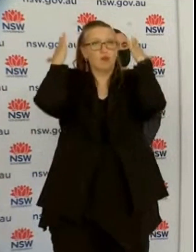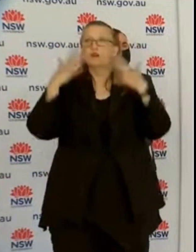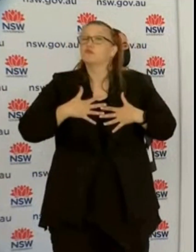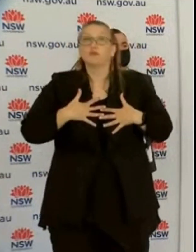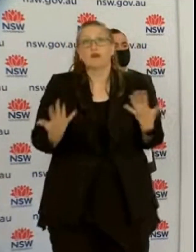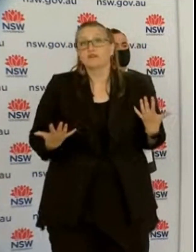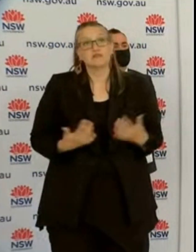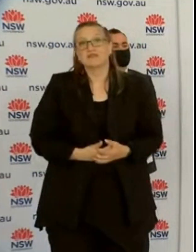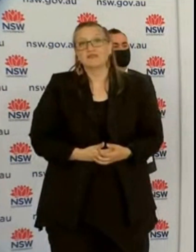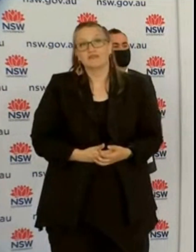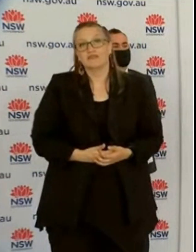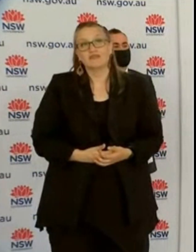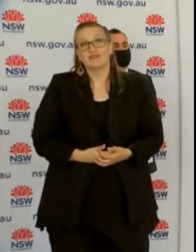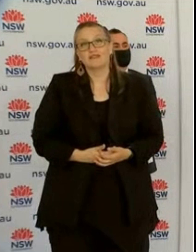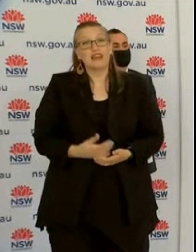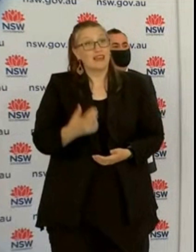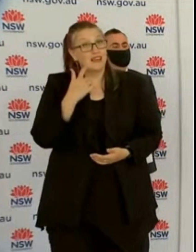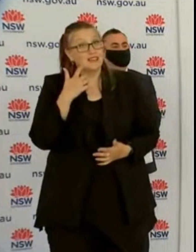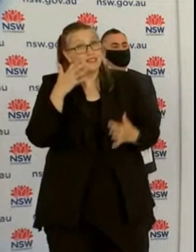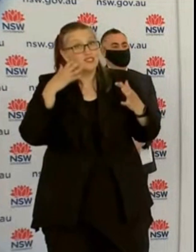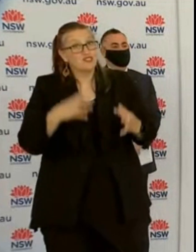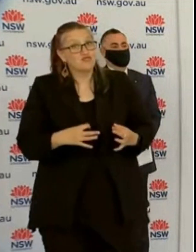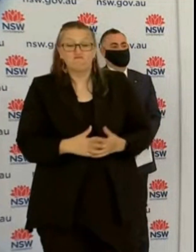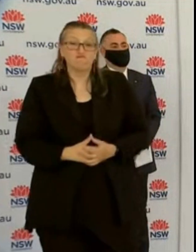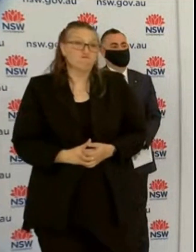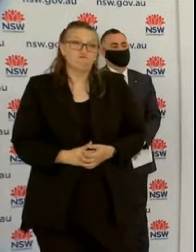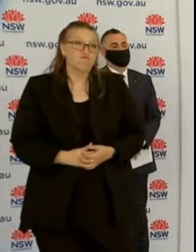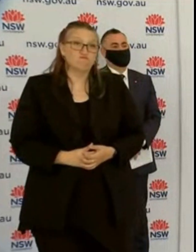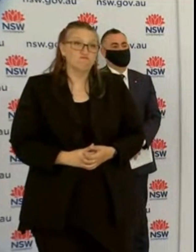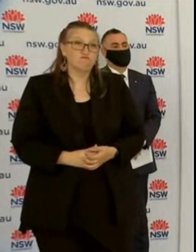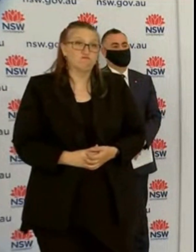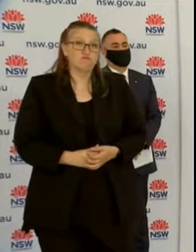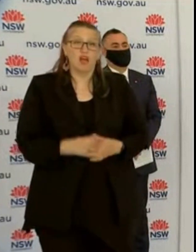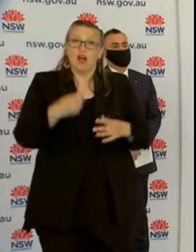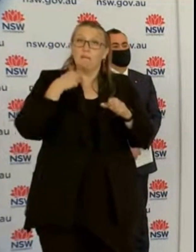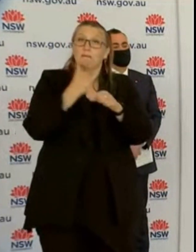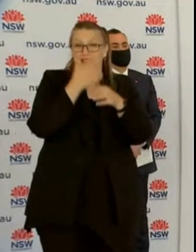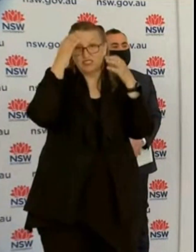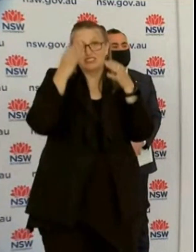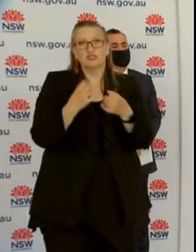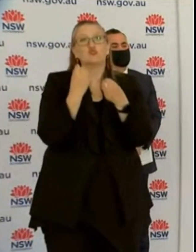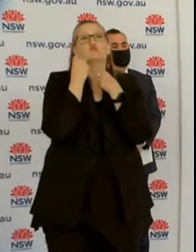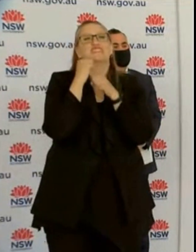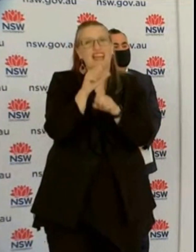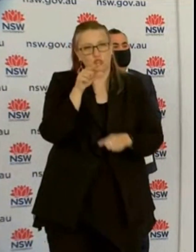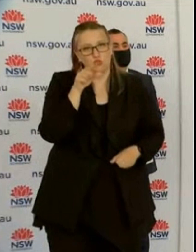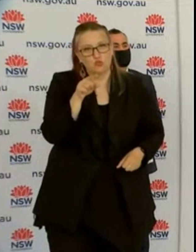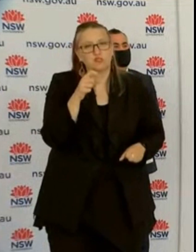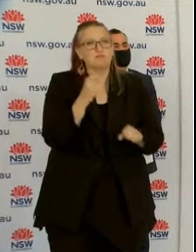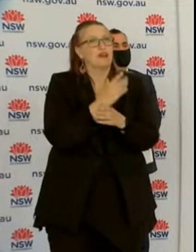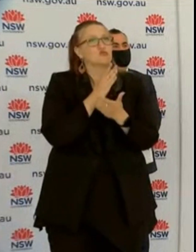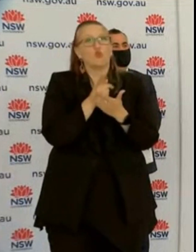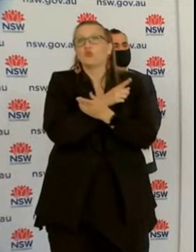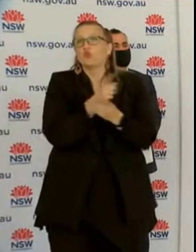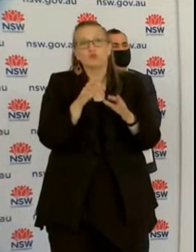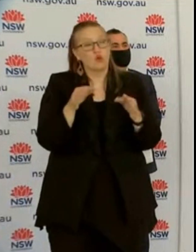complex decisions, and again, we make them to protect lives, not to be popular, and I don't really care about that,